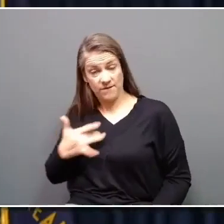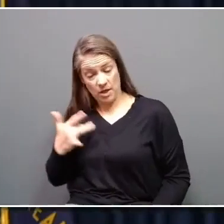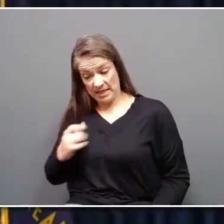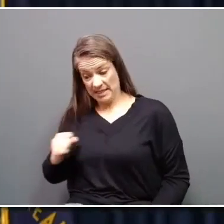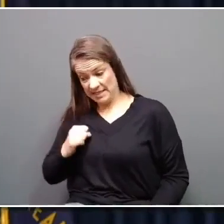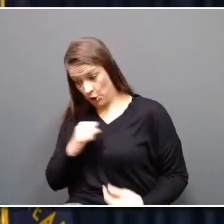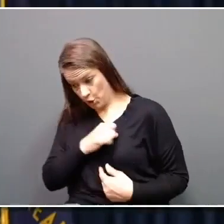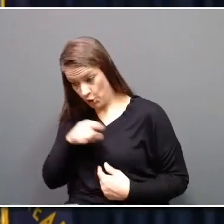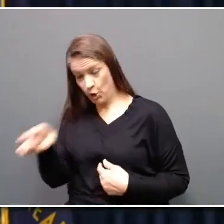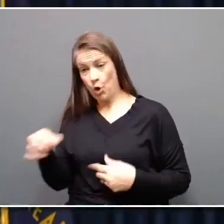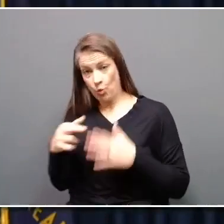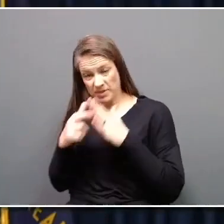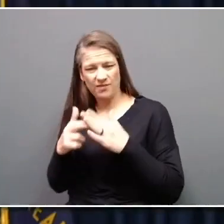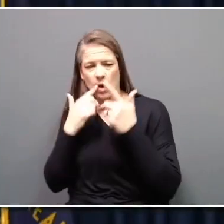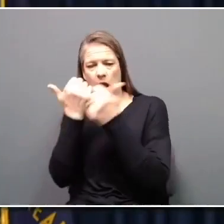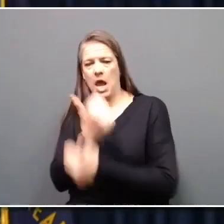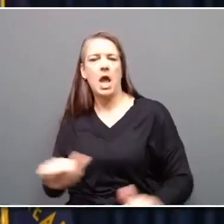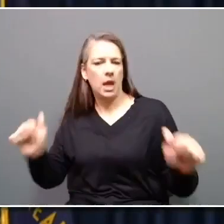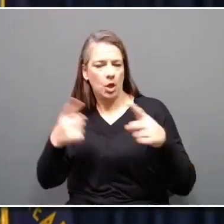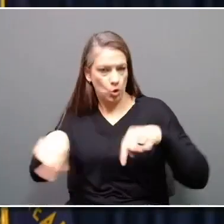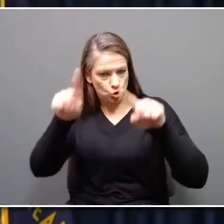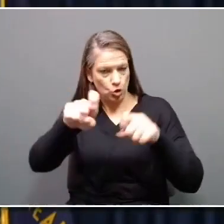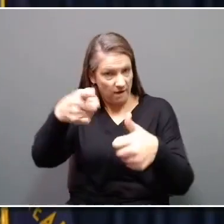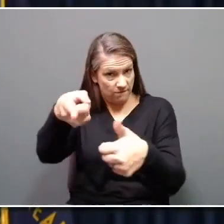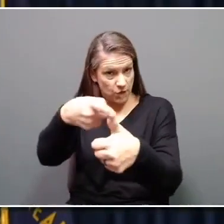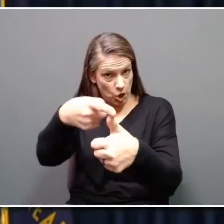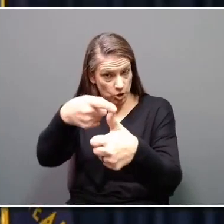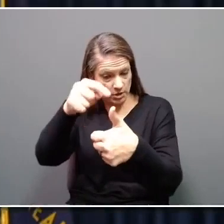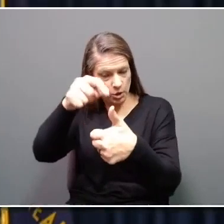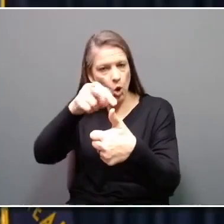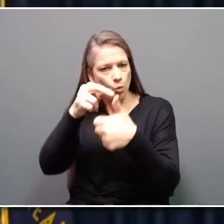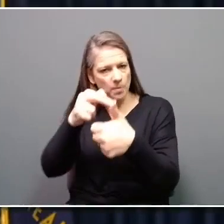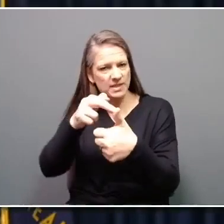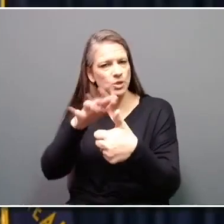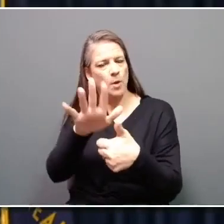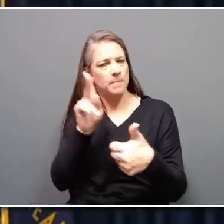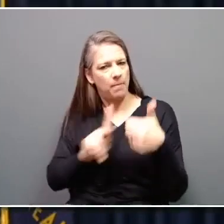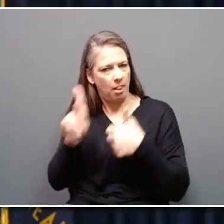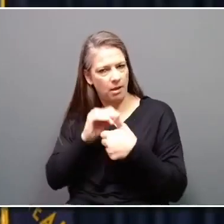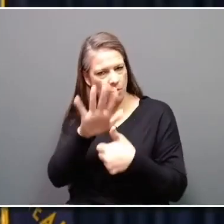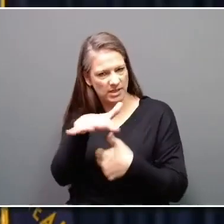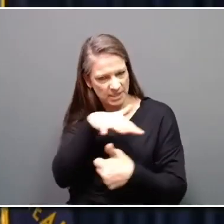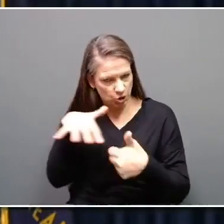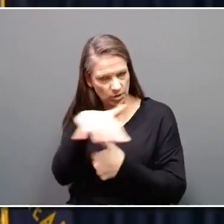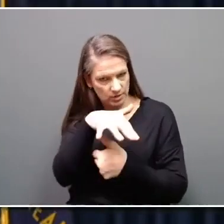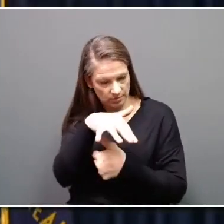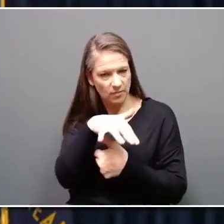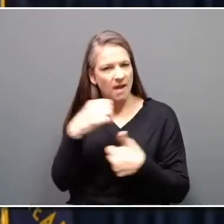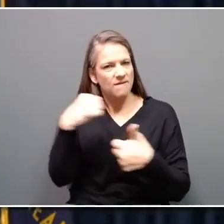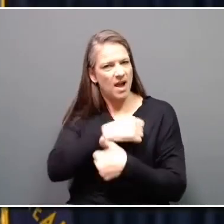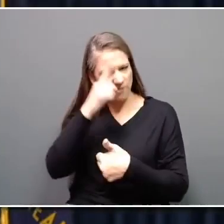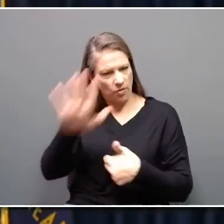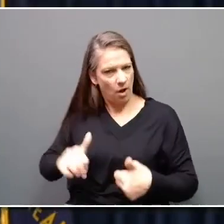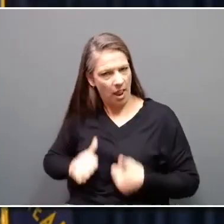representatives, anybody else are supposed to first and foremost represent the people of their district and fight for a better life for them, and